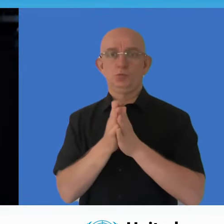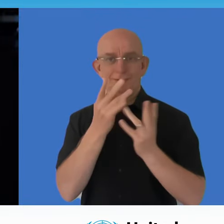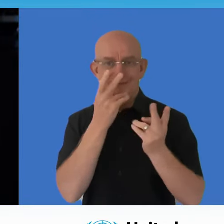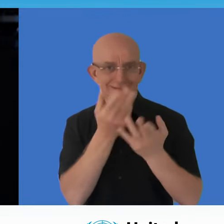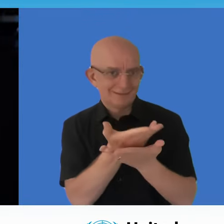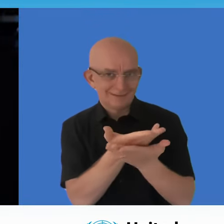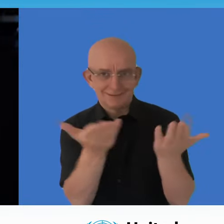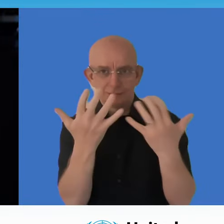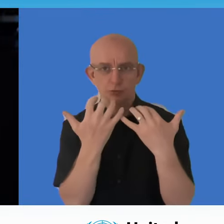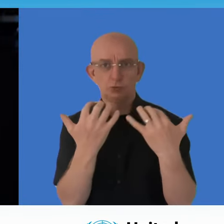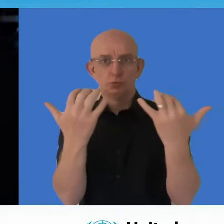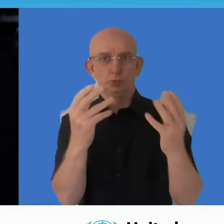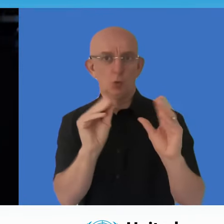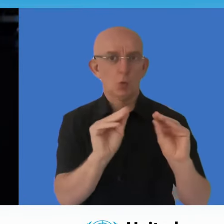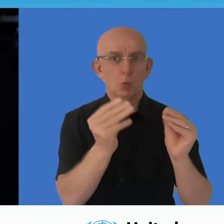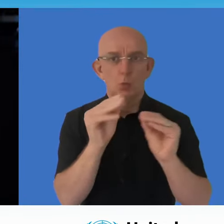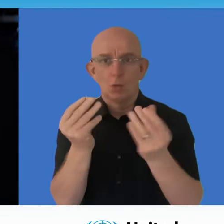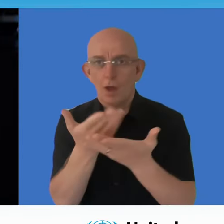round of applause.